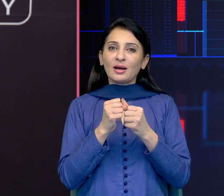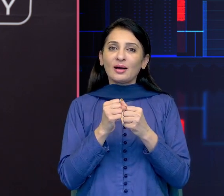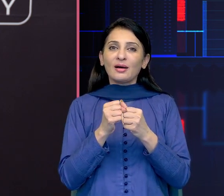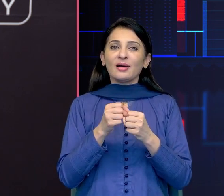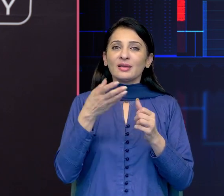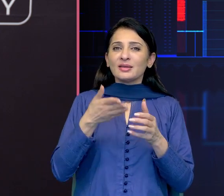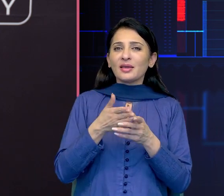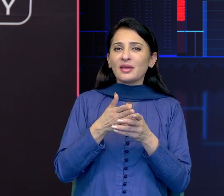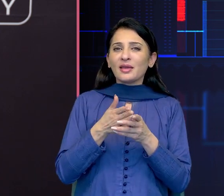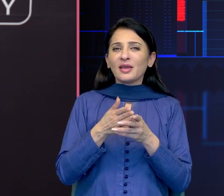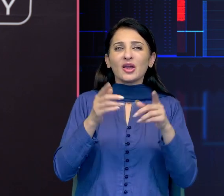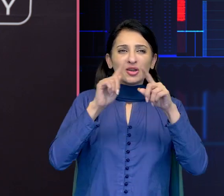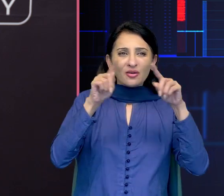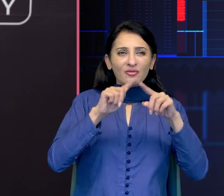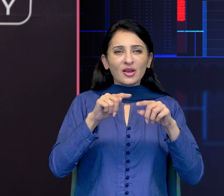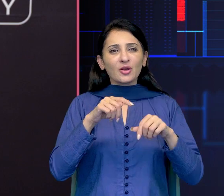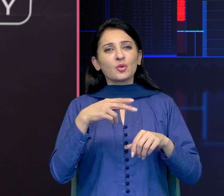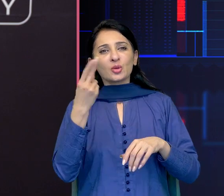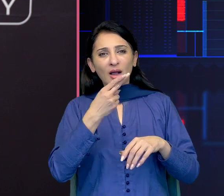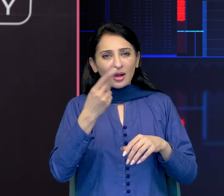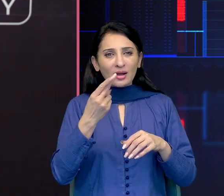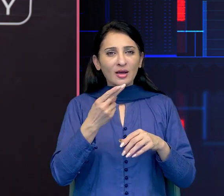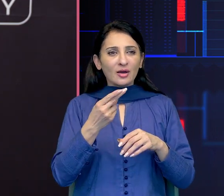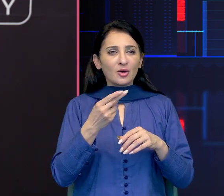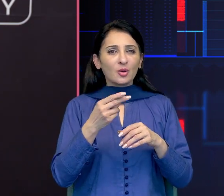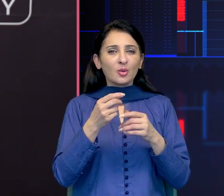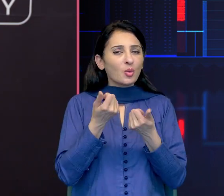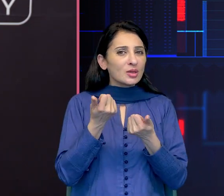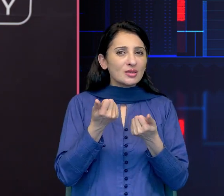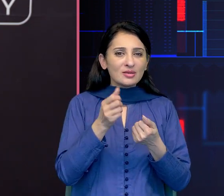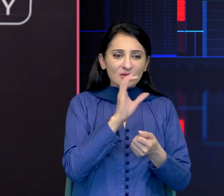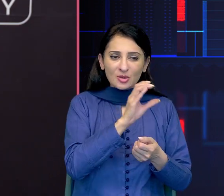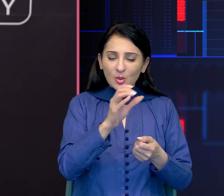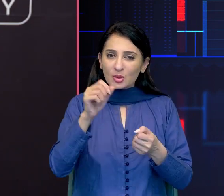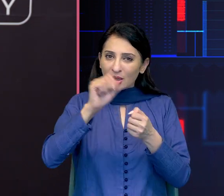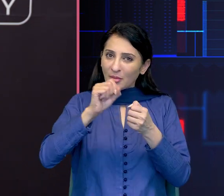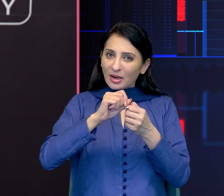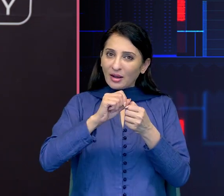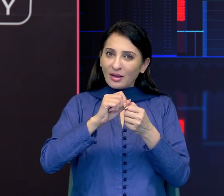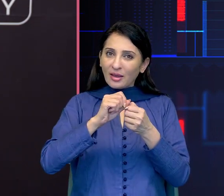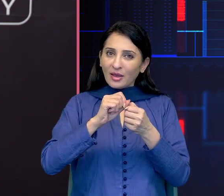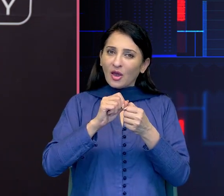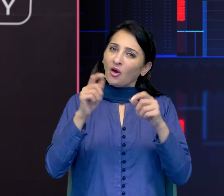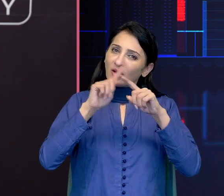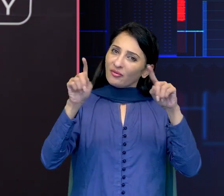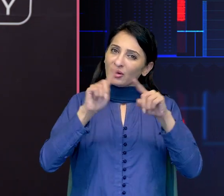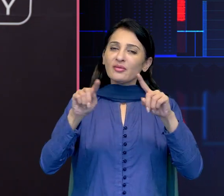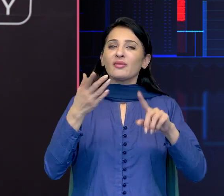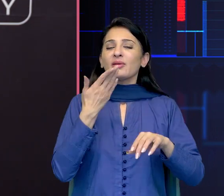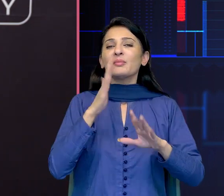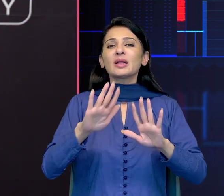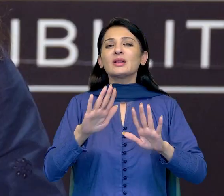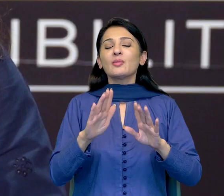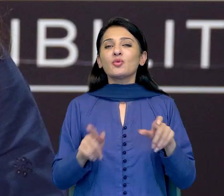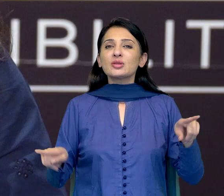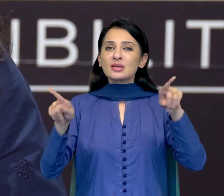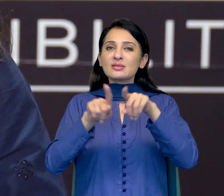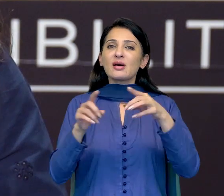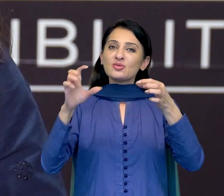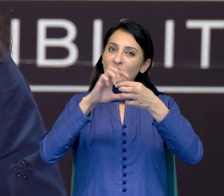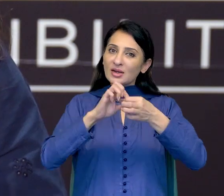and the reason or the purpose to adorn oneself, its scale, its color,